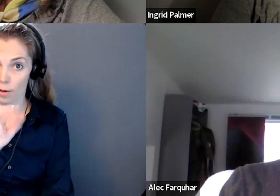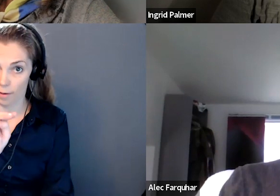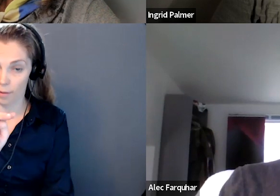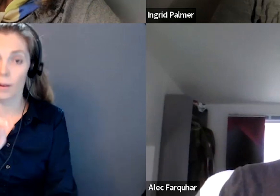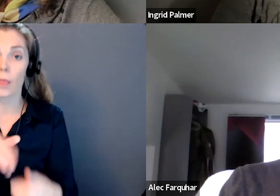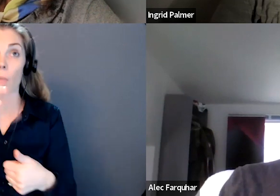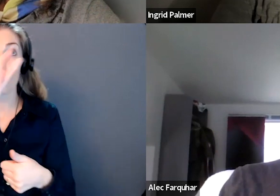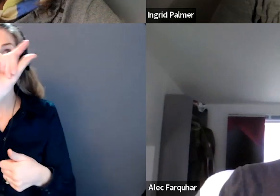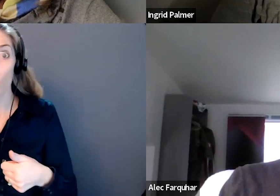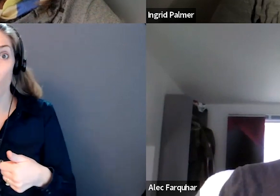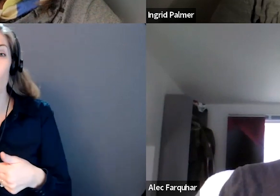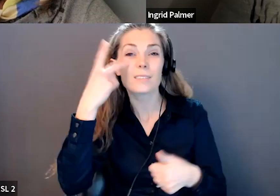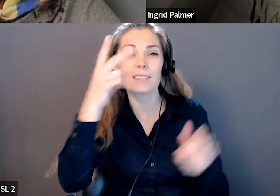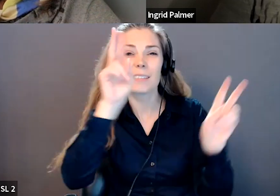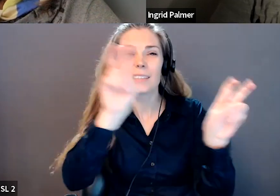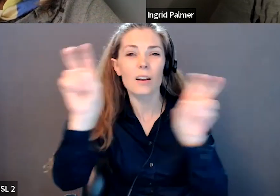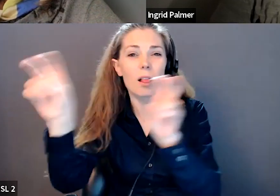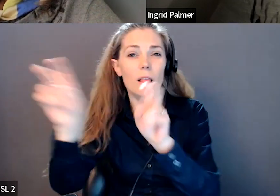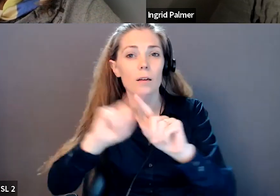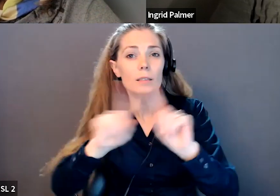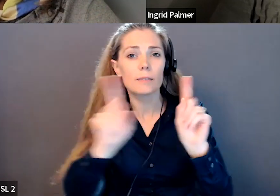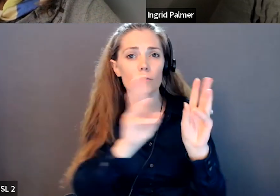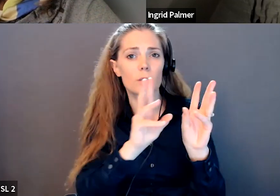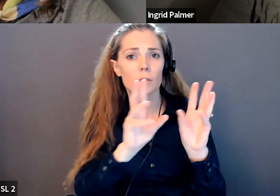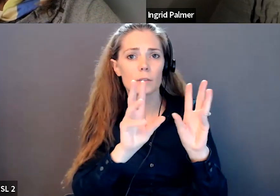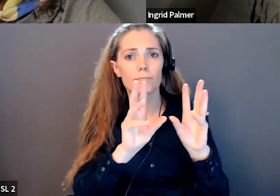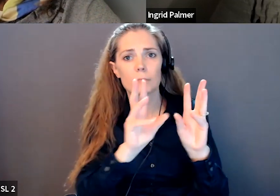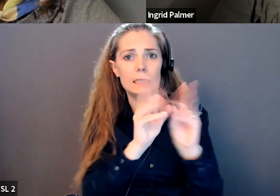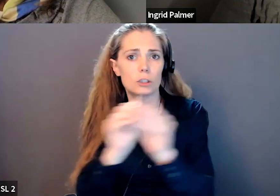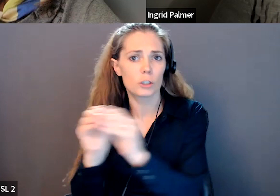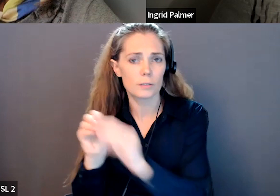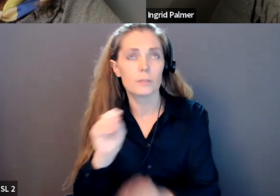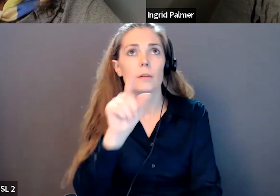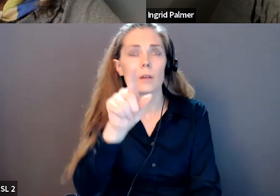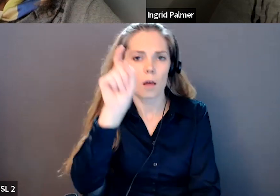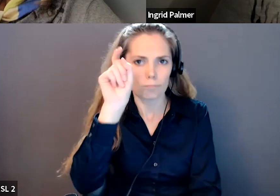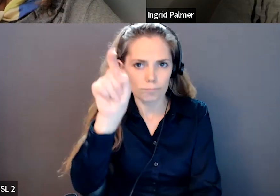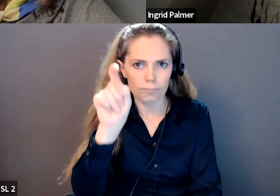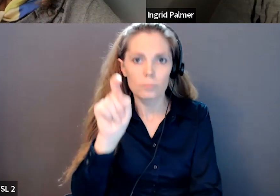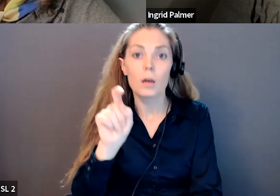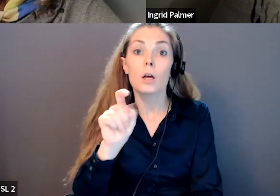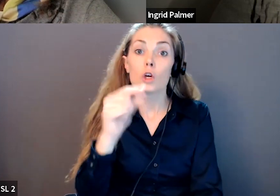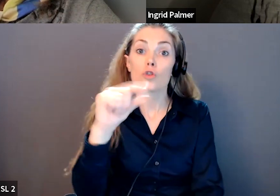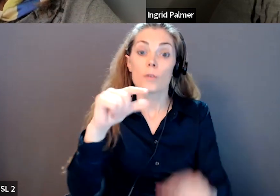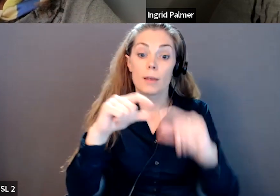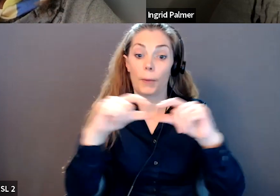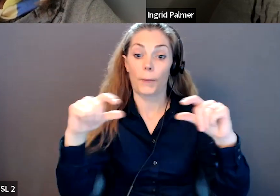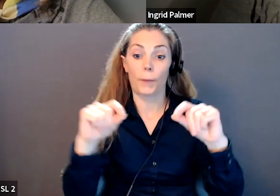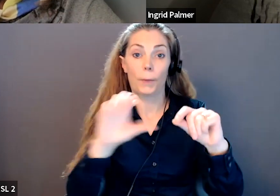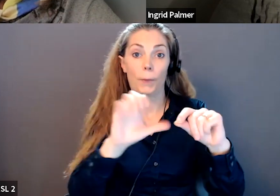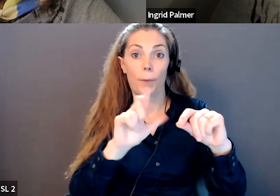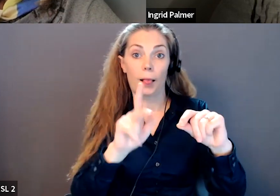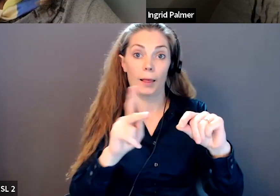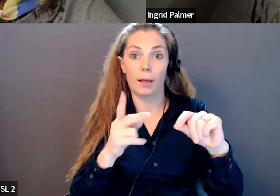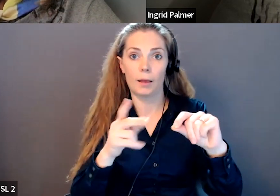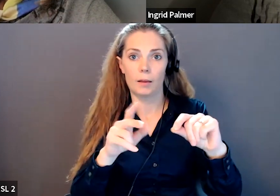interested in viewing. You can then join or watch by clicking the green "Click Here to Join View" button. Note